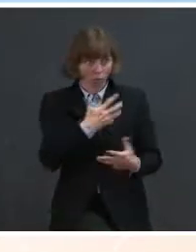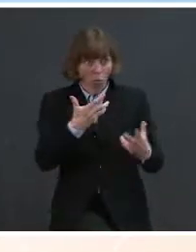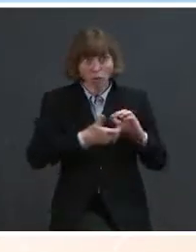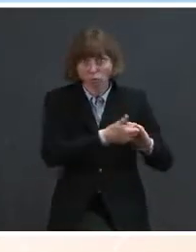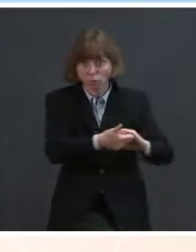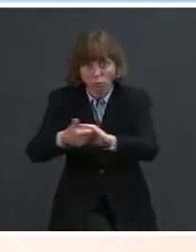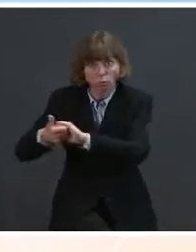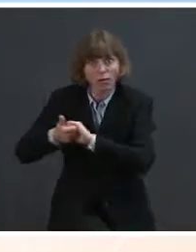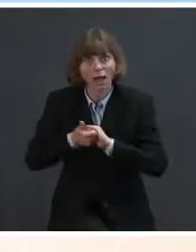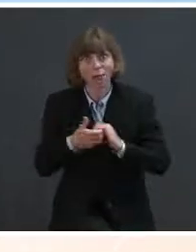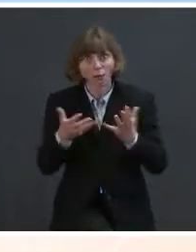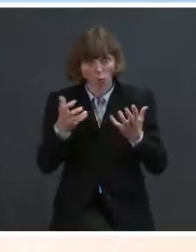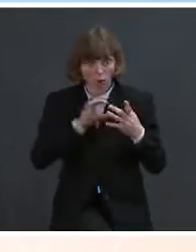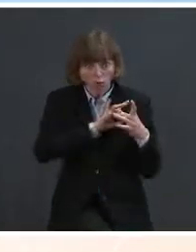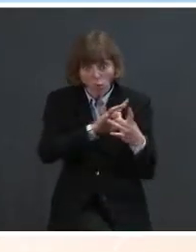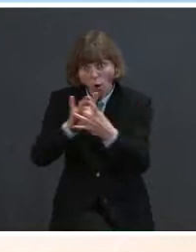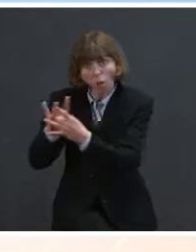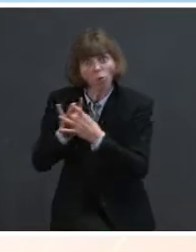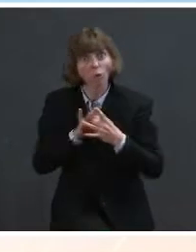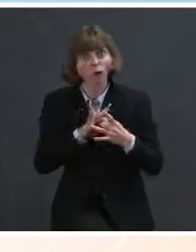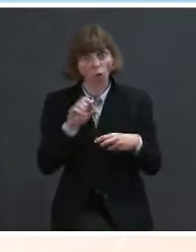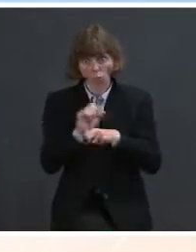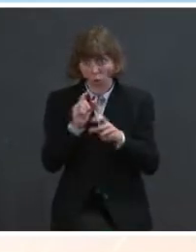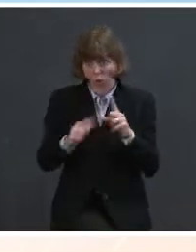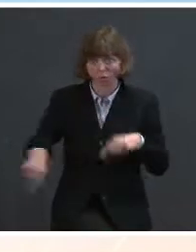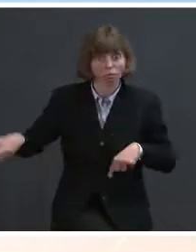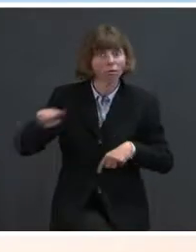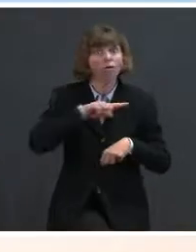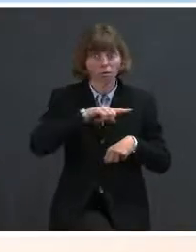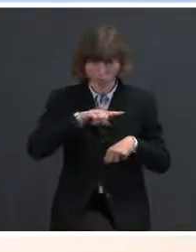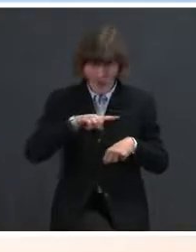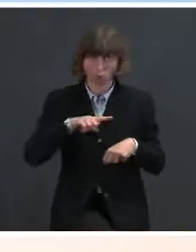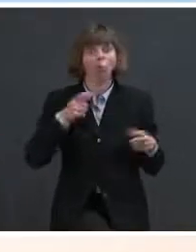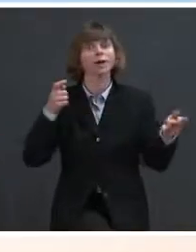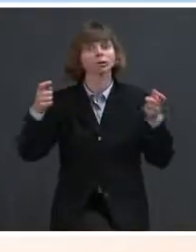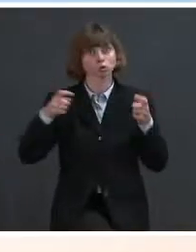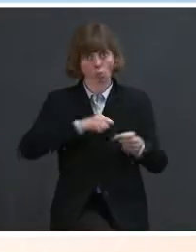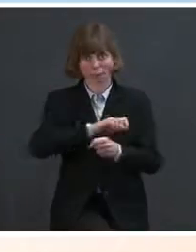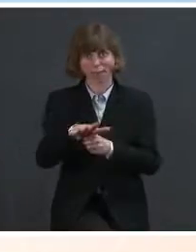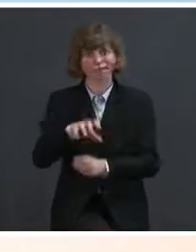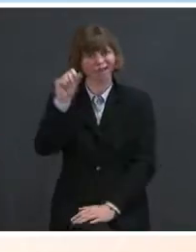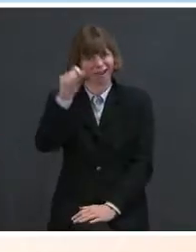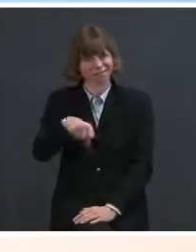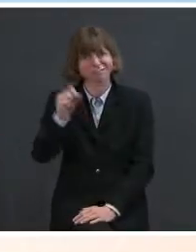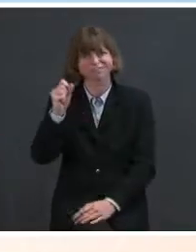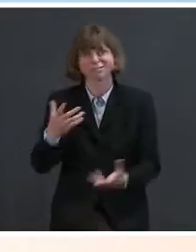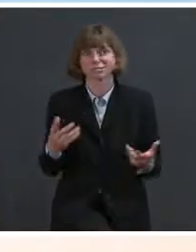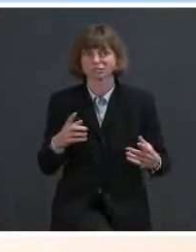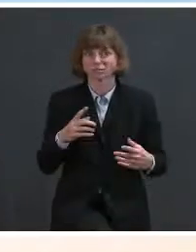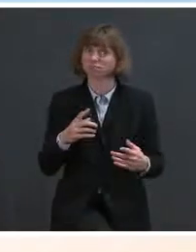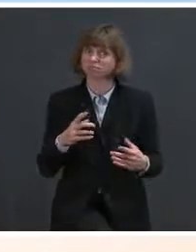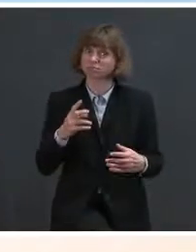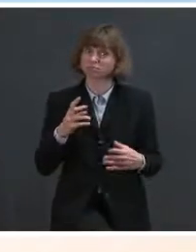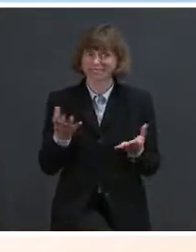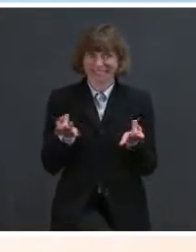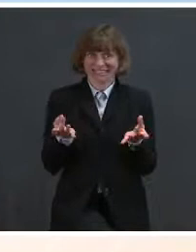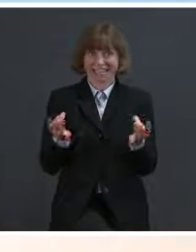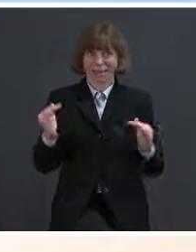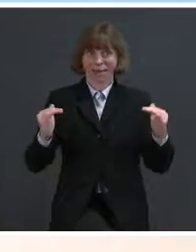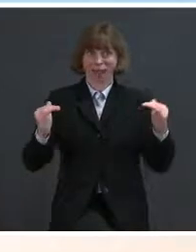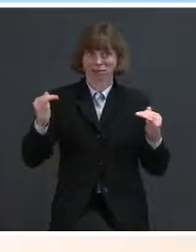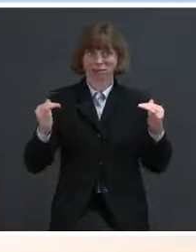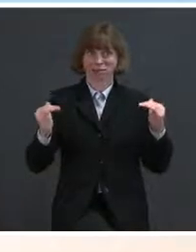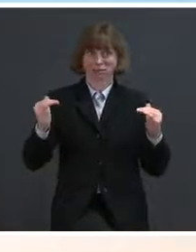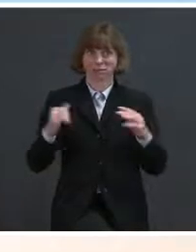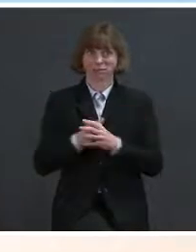cooperative and work with other countries to get the global pandemic under control. No doubt that is a tricky balance, but in the middle of a pandemic,